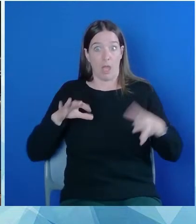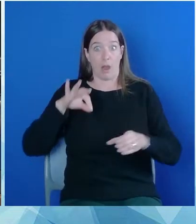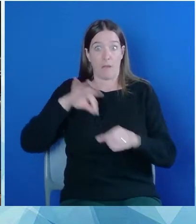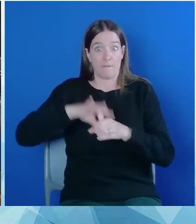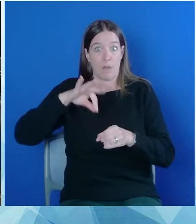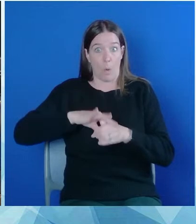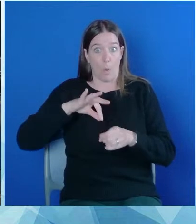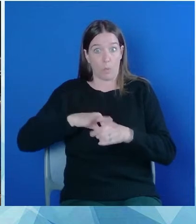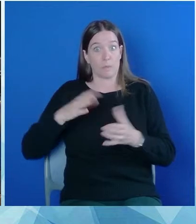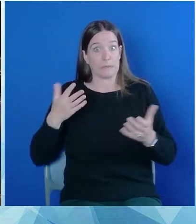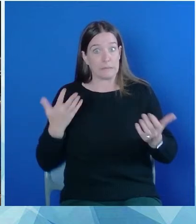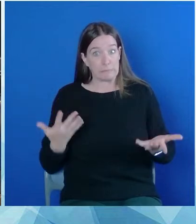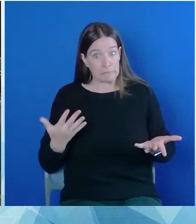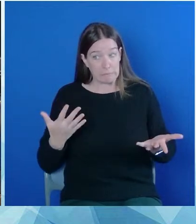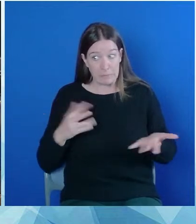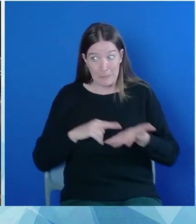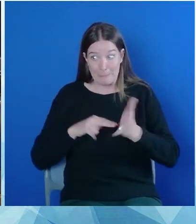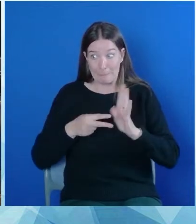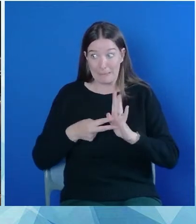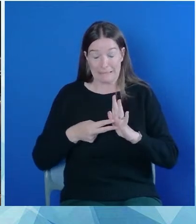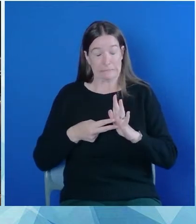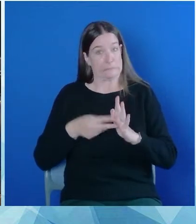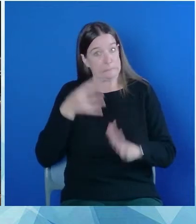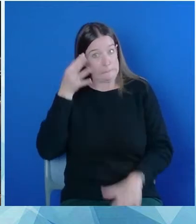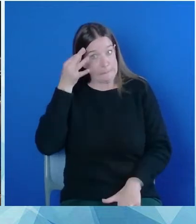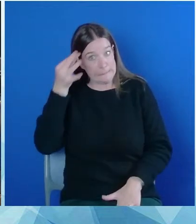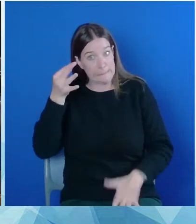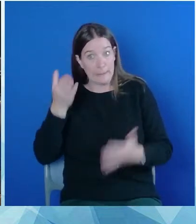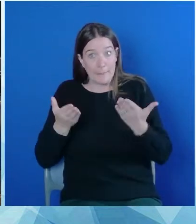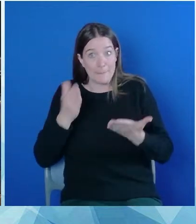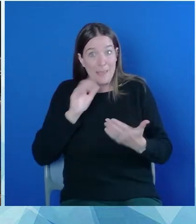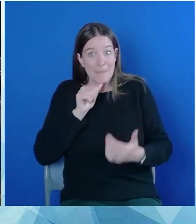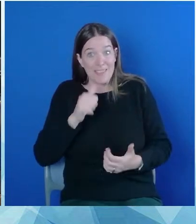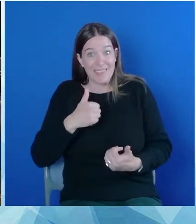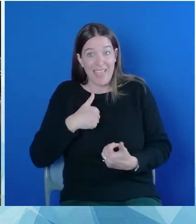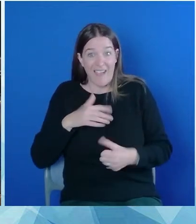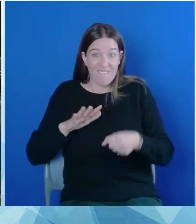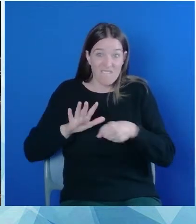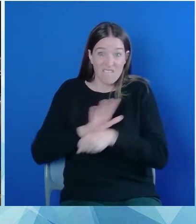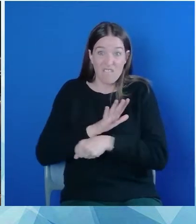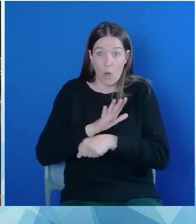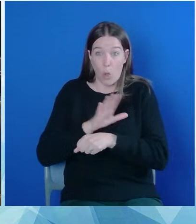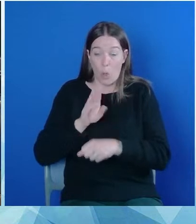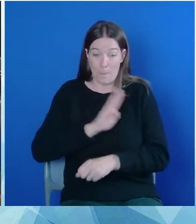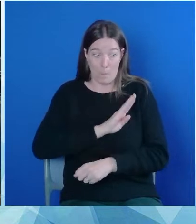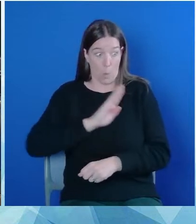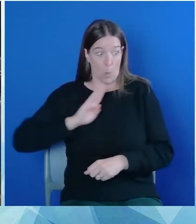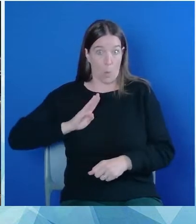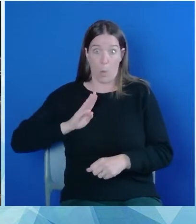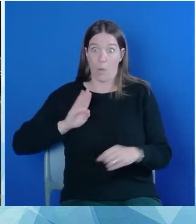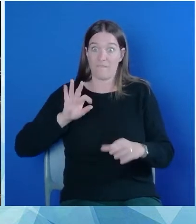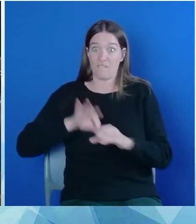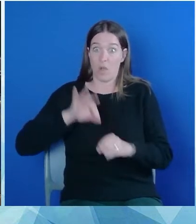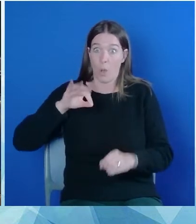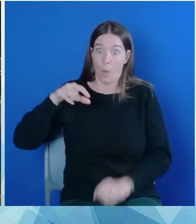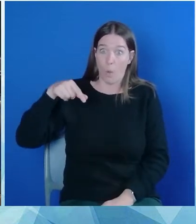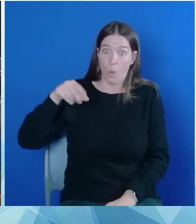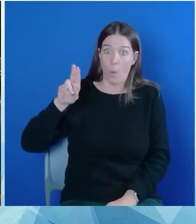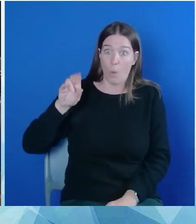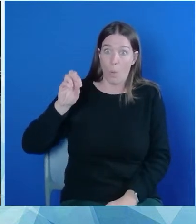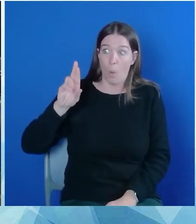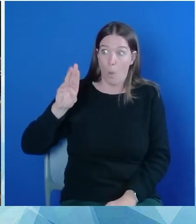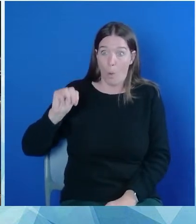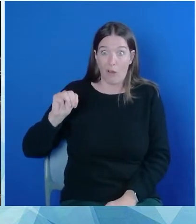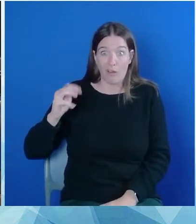we would not have a full board vote on some of the items that come up. And historically, we have